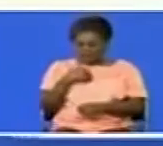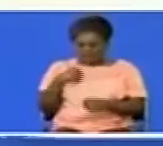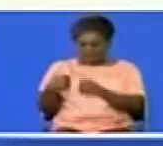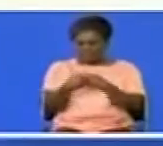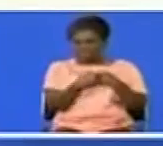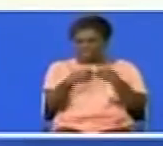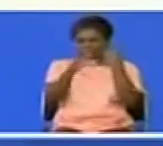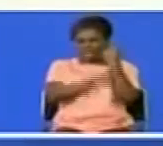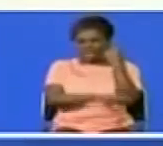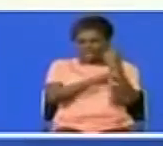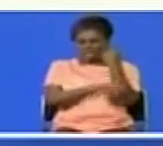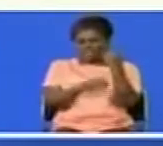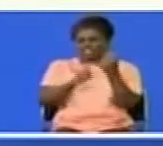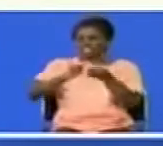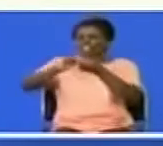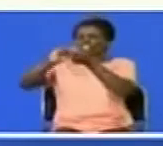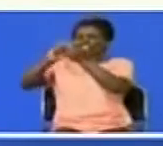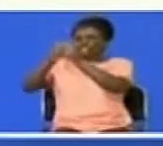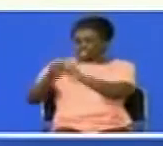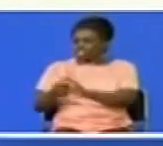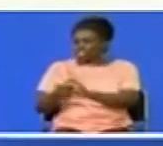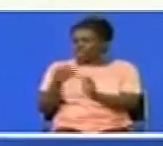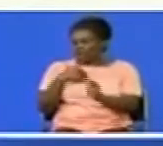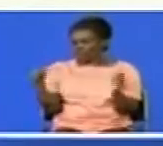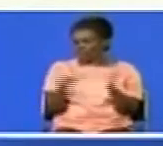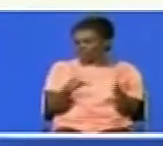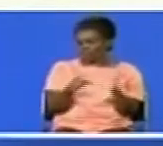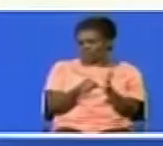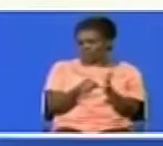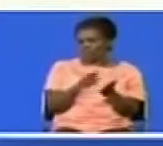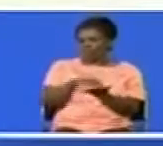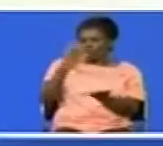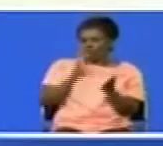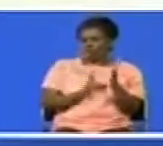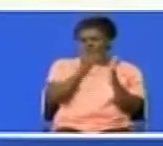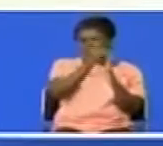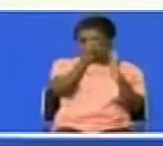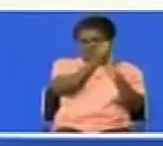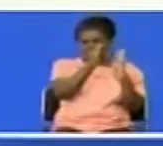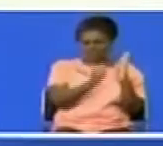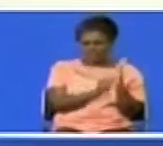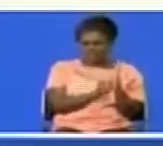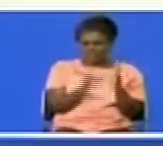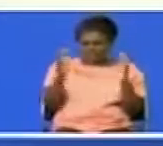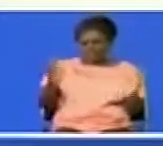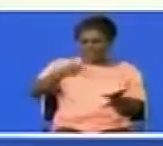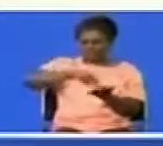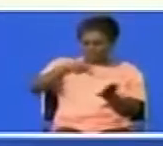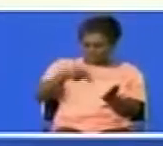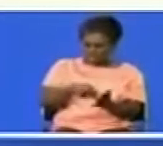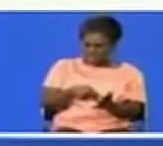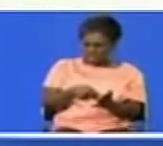when a country is in transition and when a country is more on a development agenda of big projects, because